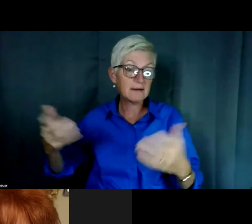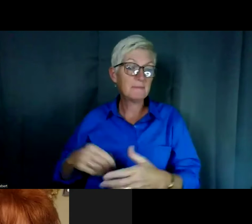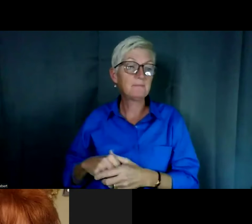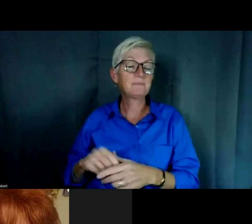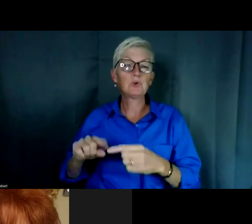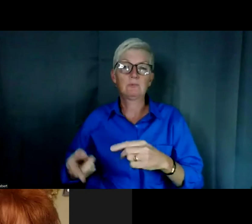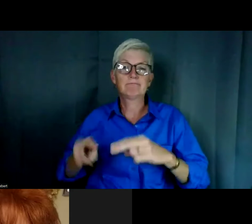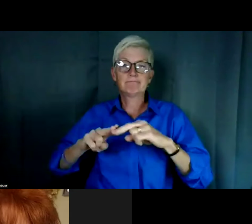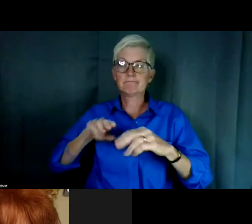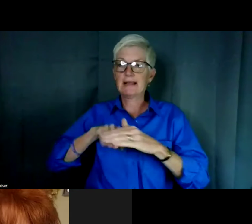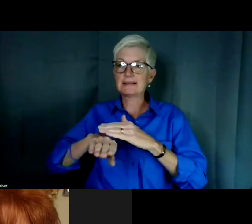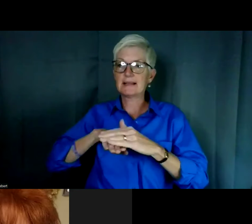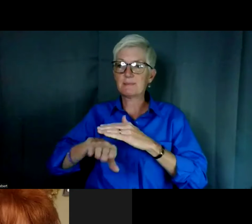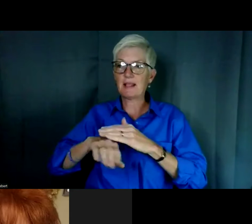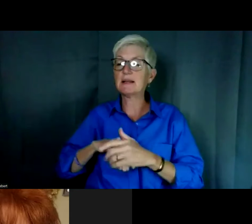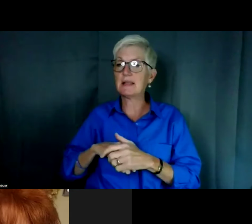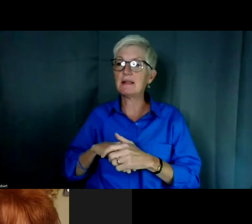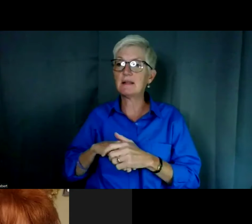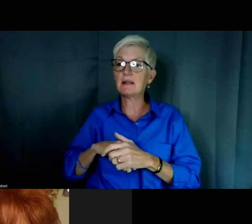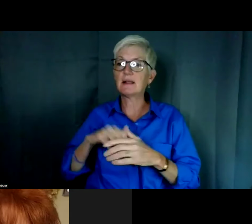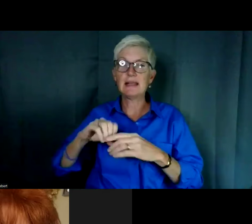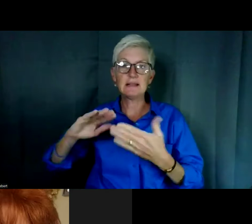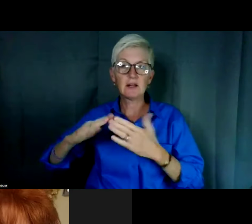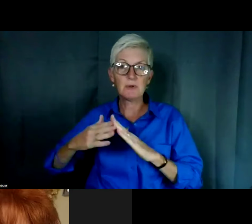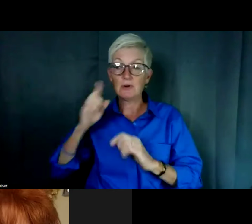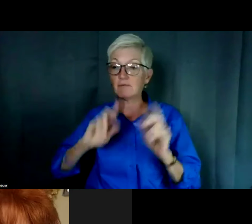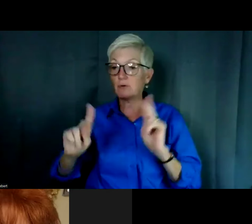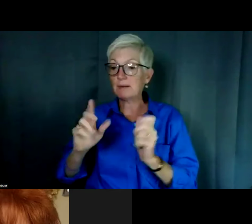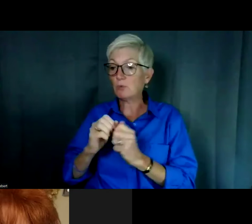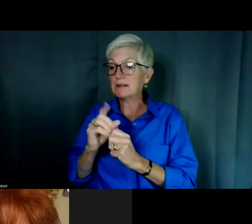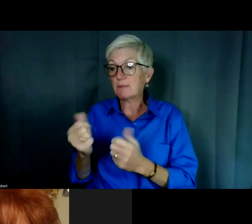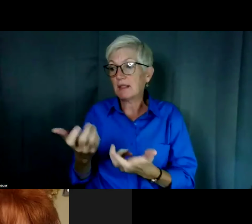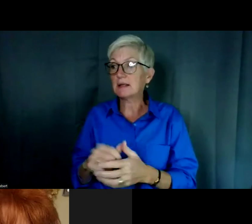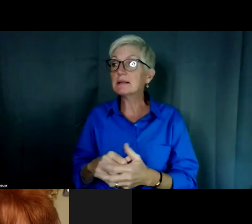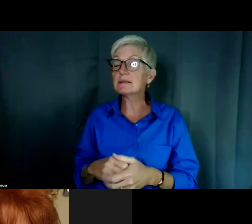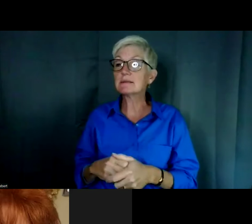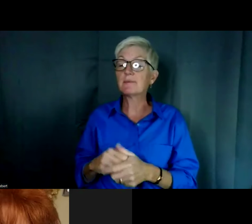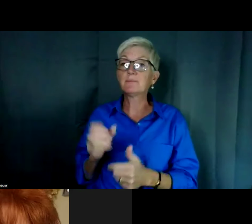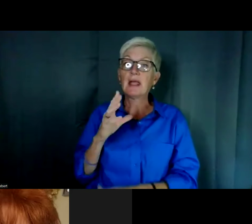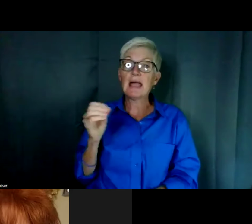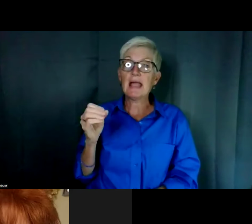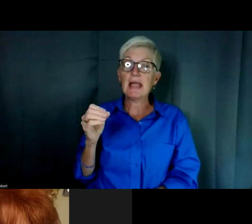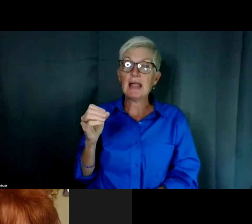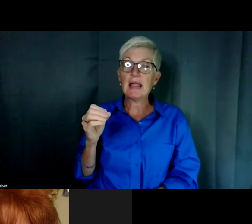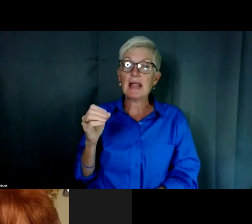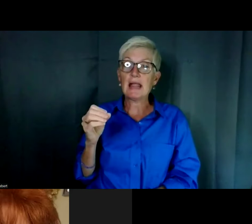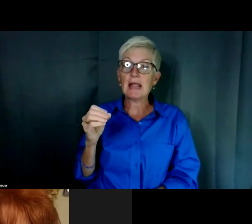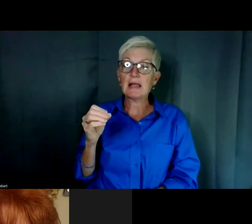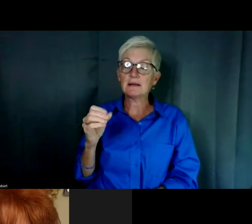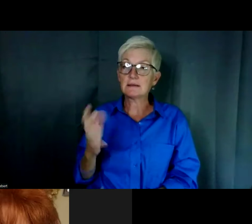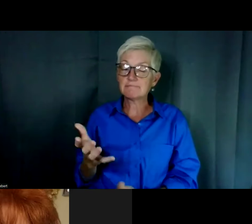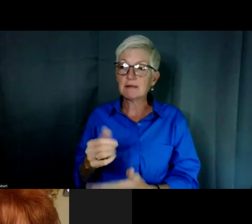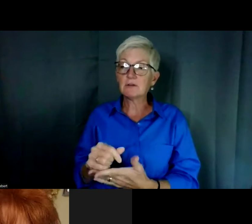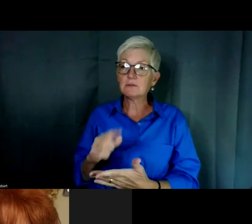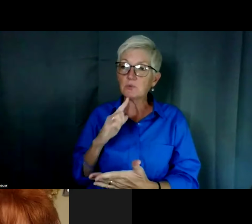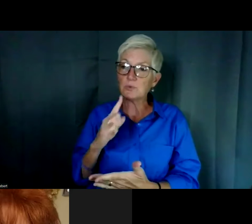increase accessibility in the community for people with disabilities. And to do that, to really